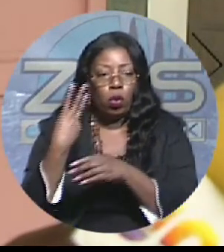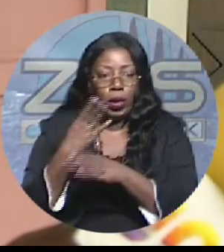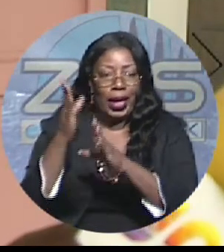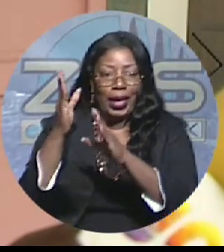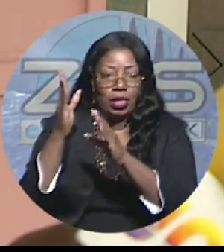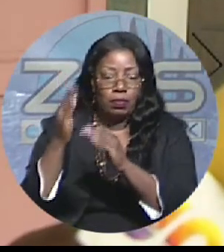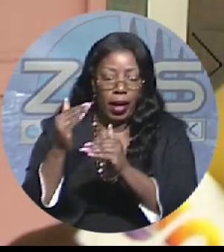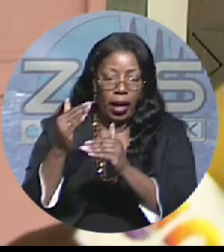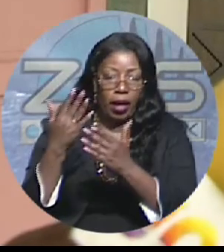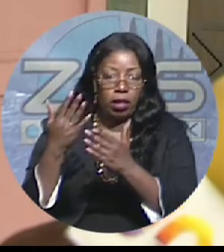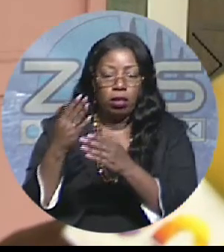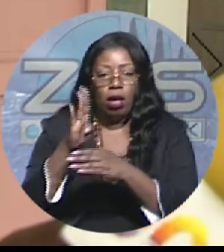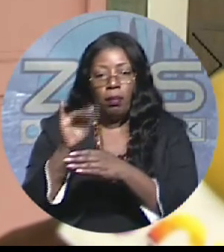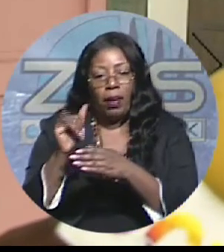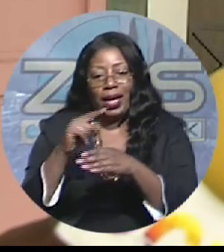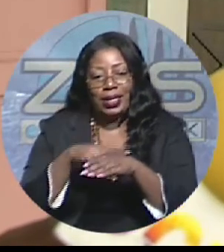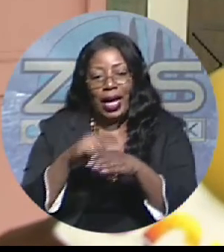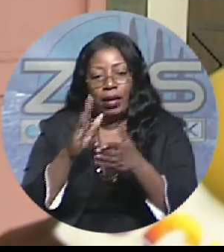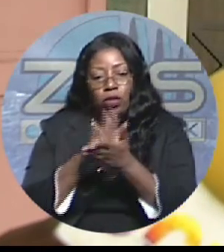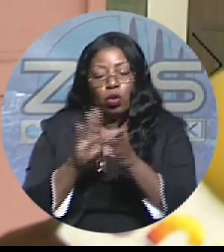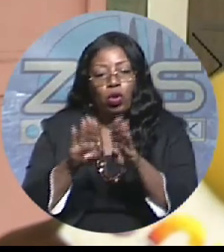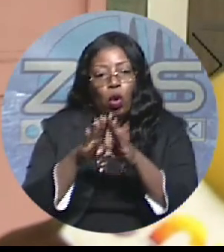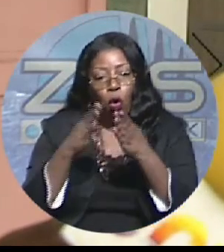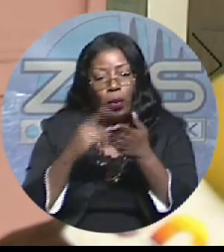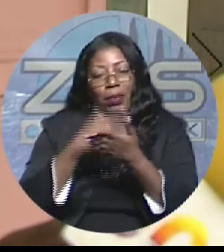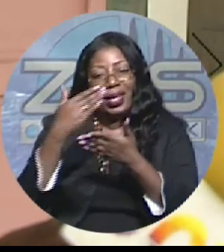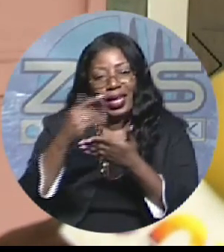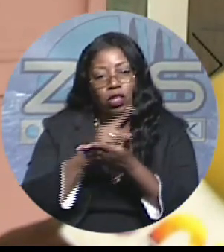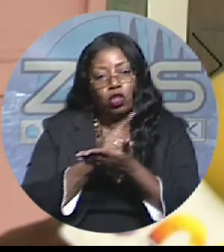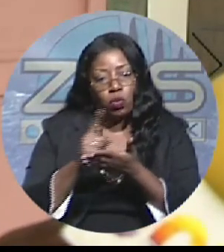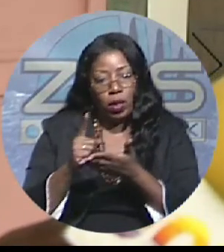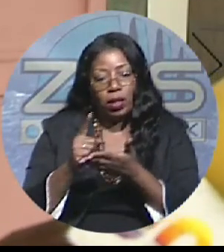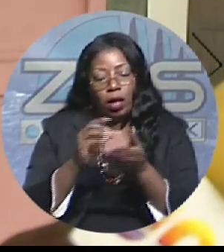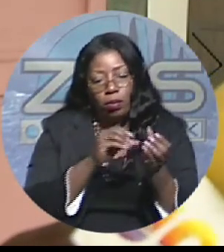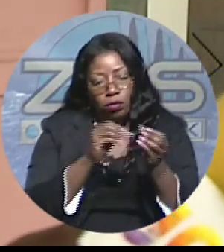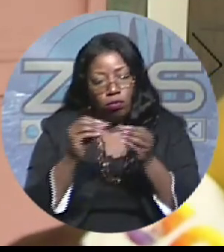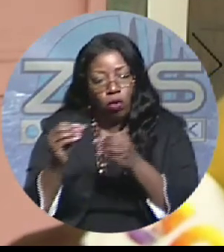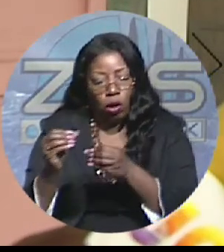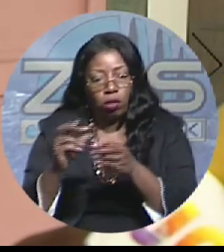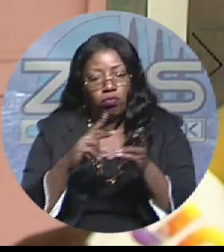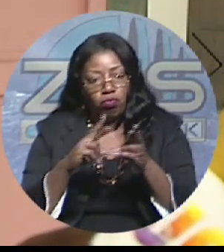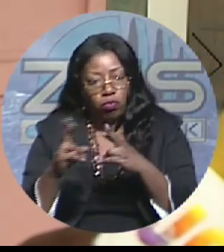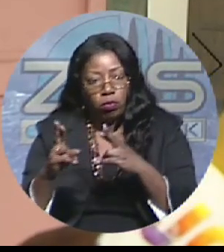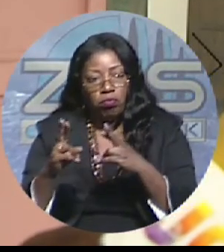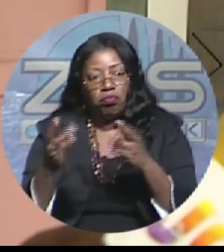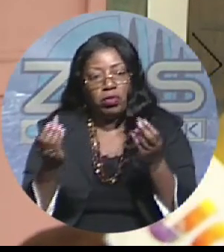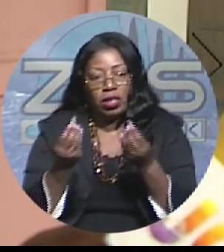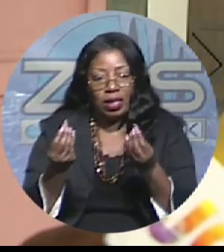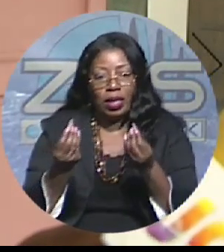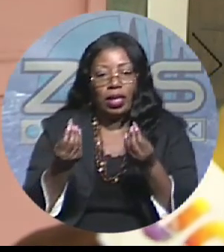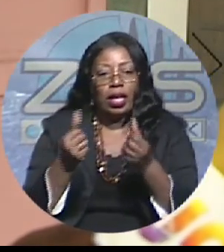as I said, by the time school opens next week, that will be in order. So, you know, there's nothing that doesn't happen every year.